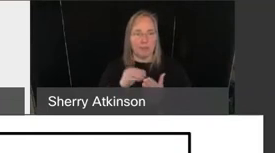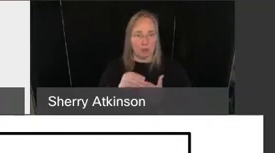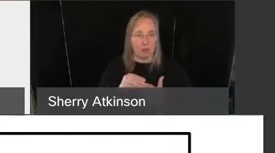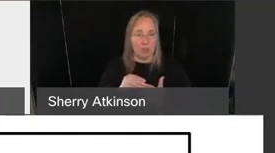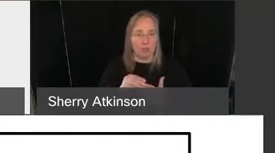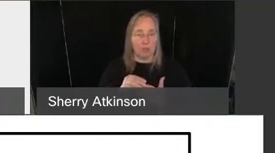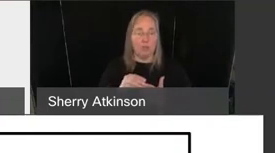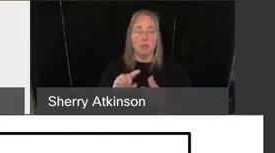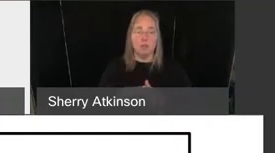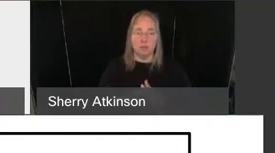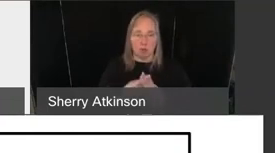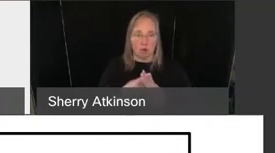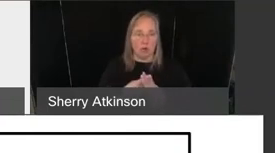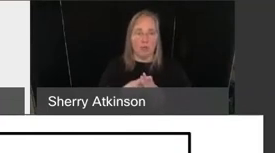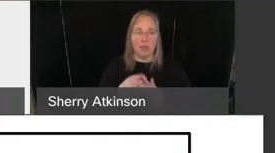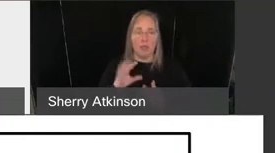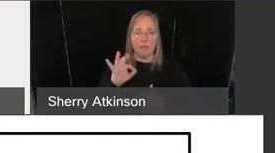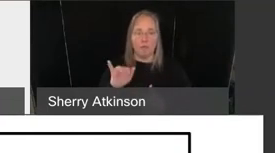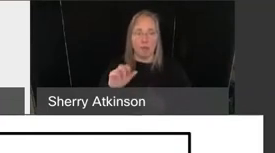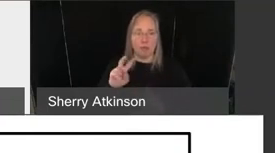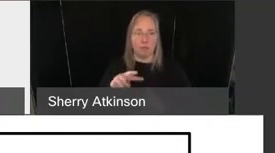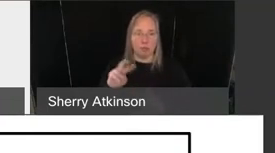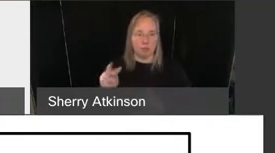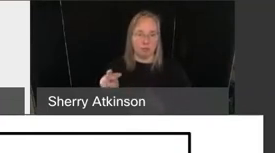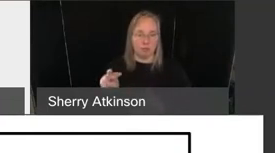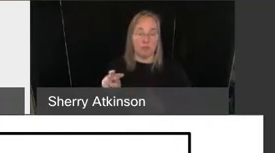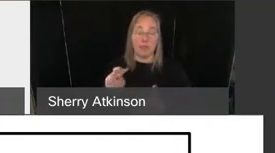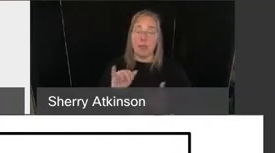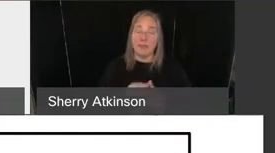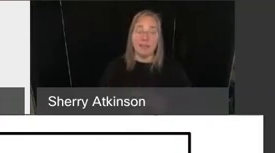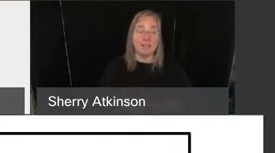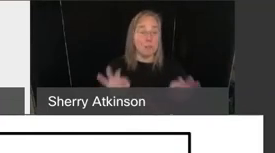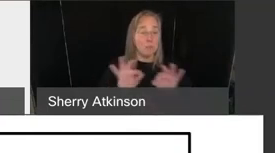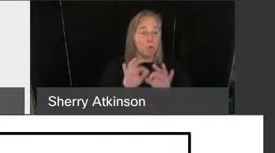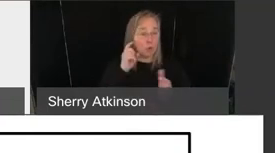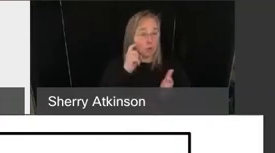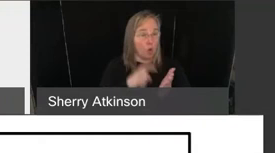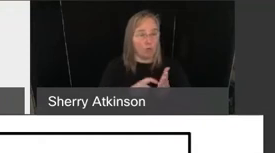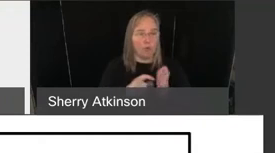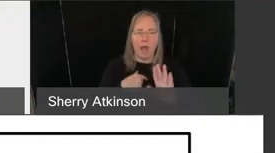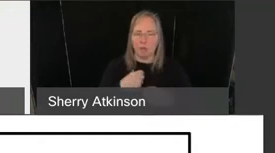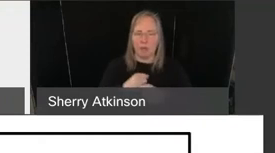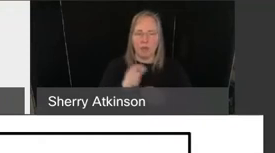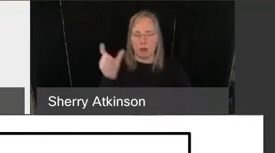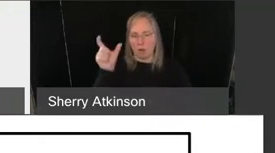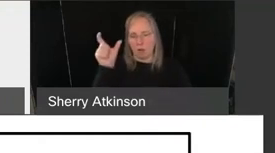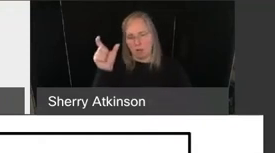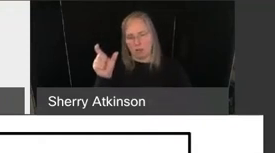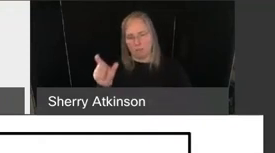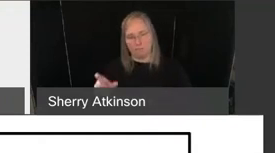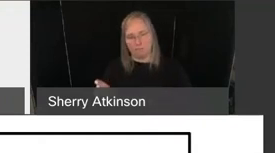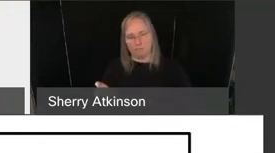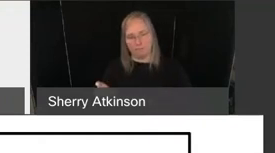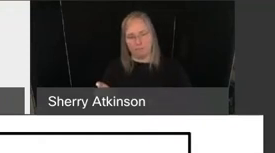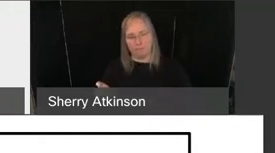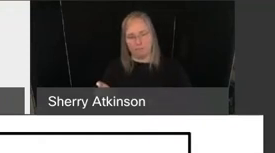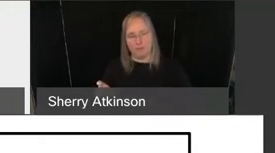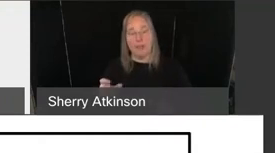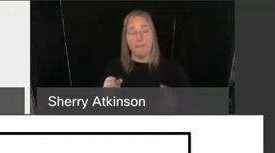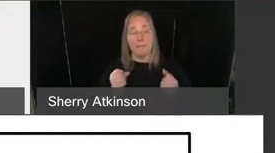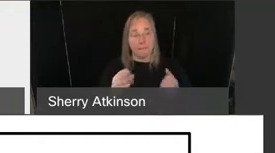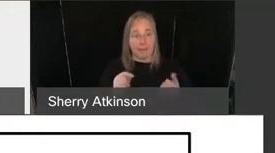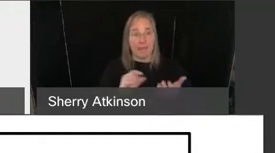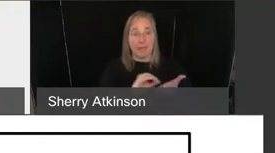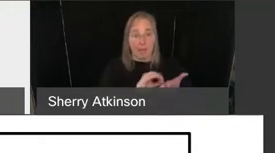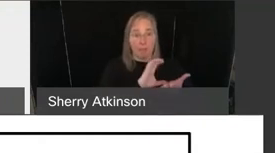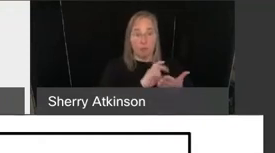fiscal year 22. It's important to note, and I created a column, that a number of these capital